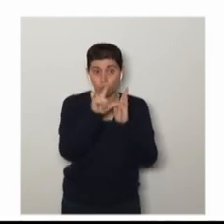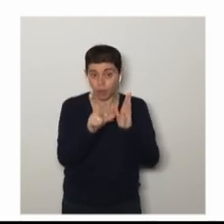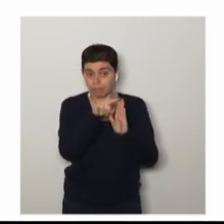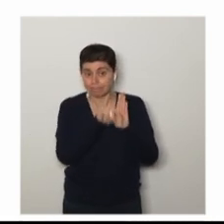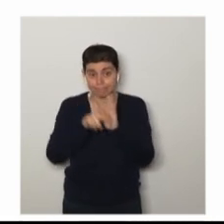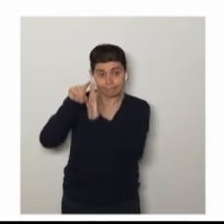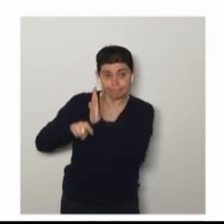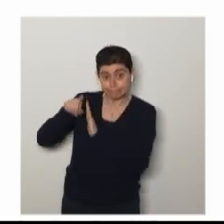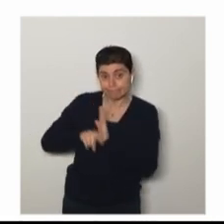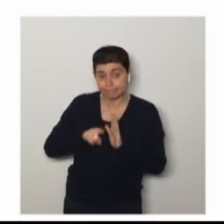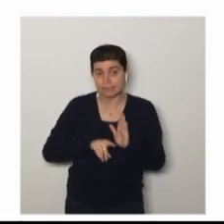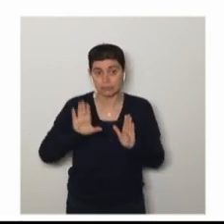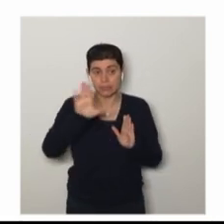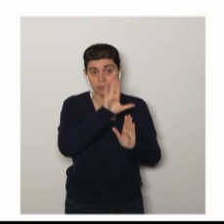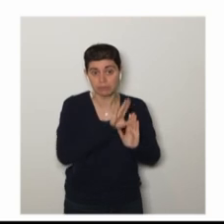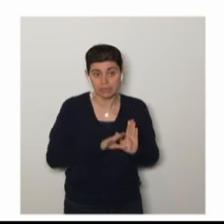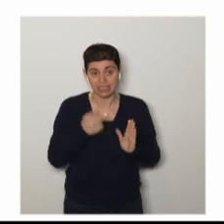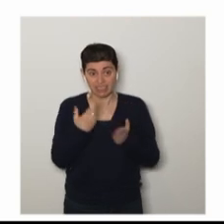work and so on.